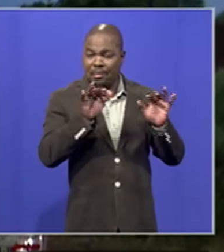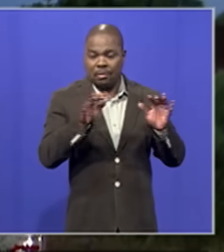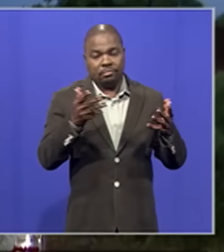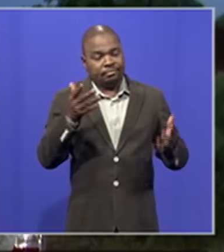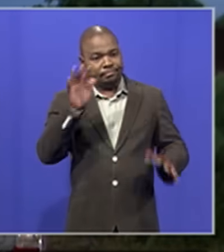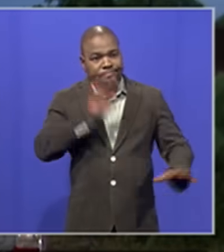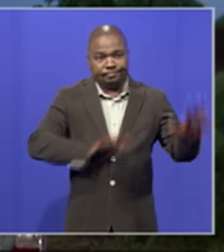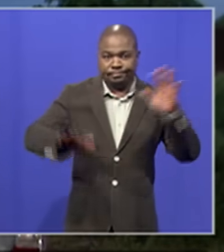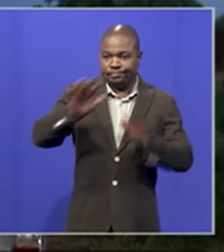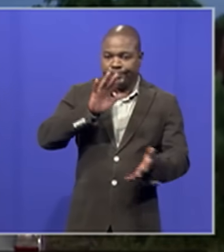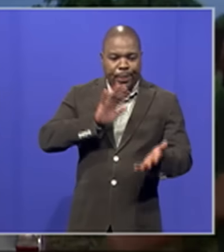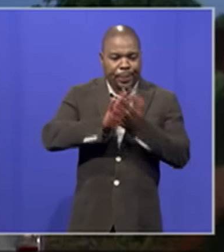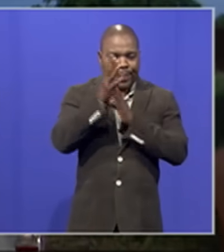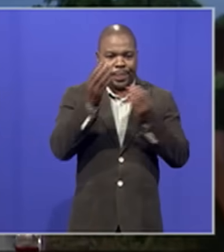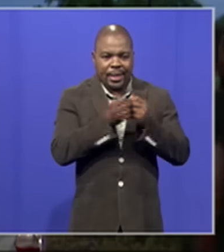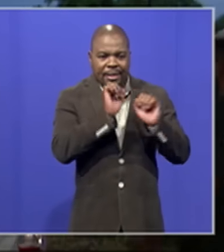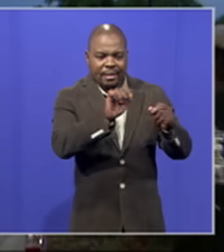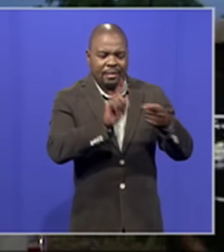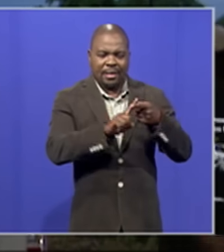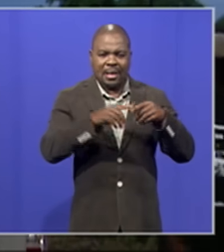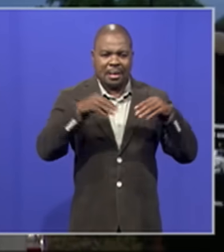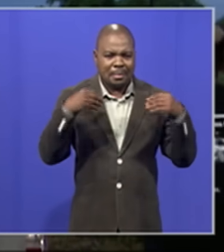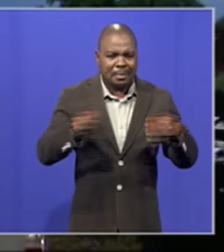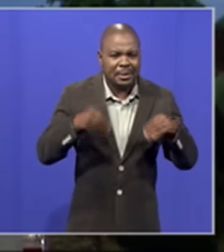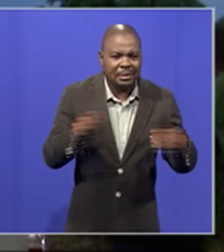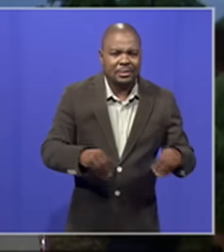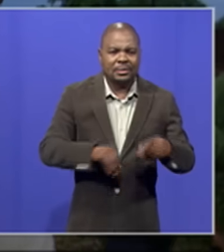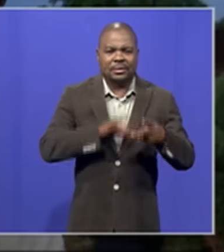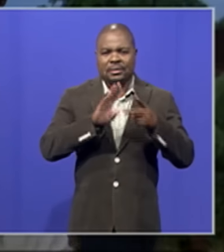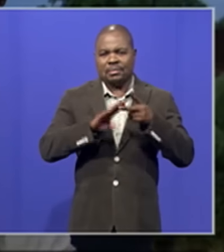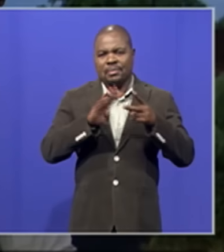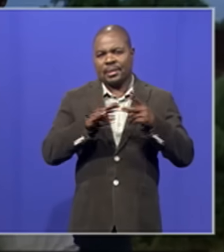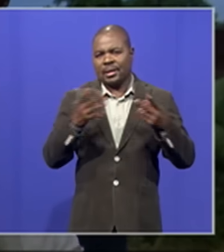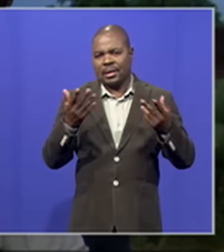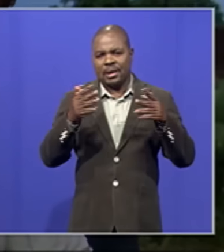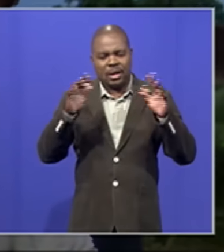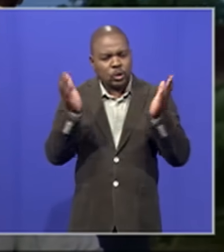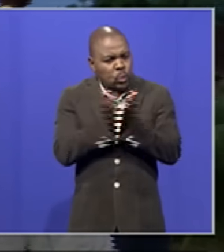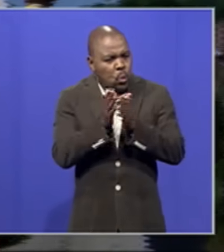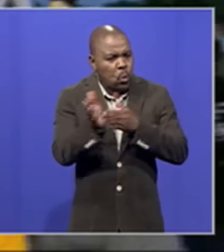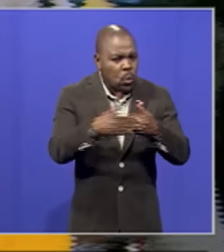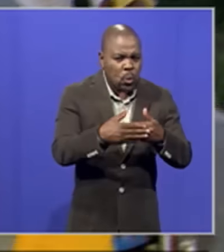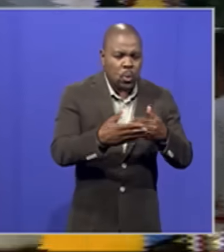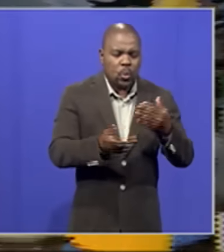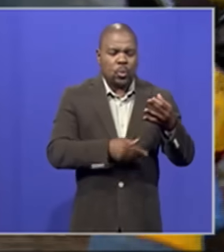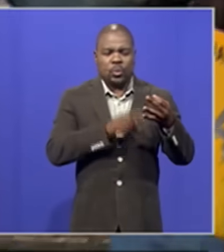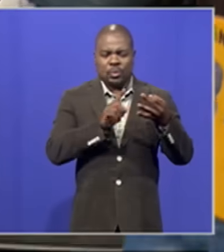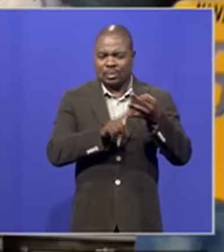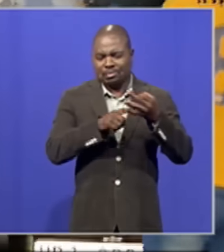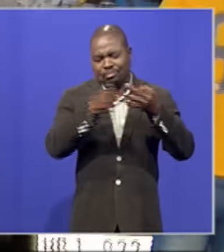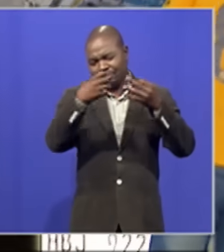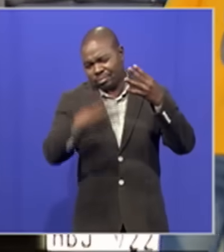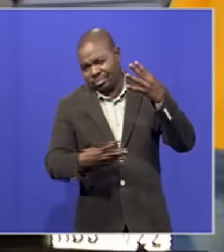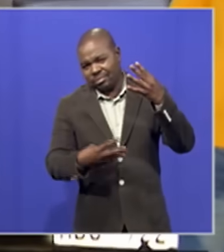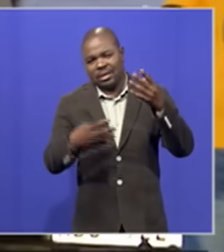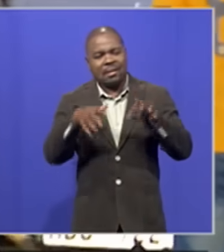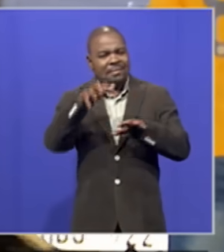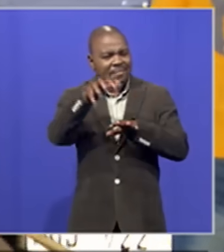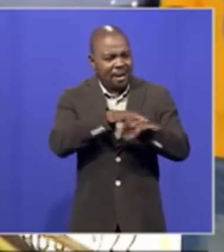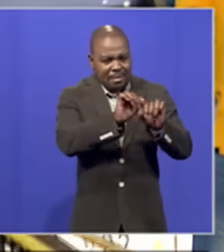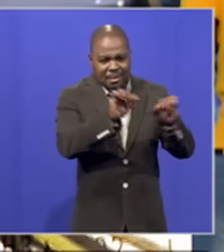itemogetse ditshenyegelo re lebile dikgwebo re lebile gape go tswelela ga dikolo mme gape le tse dingwe kwa